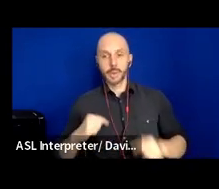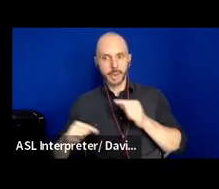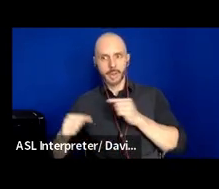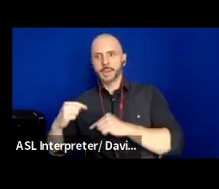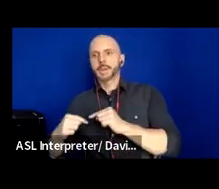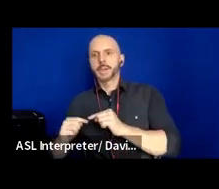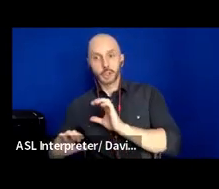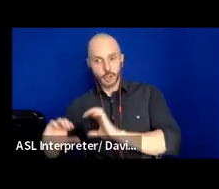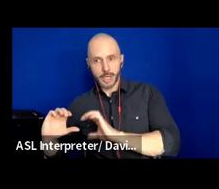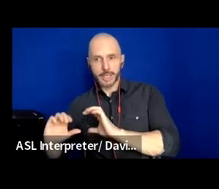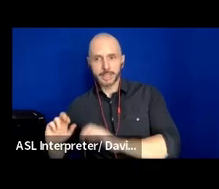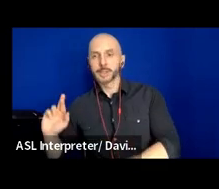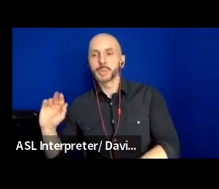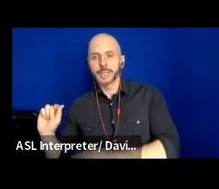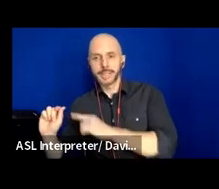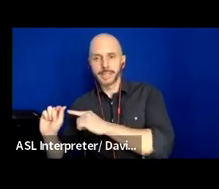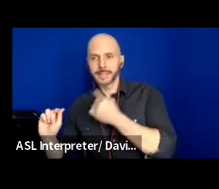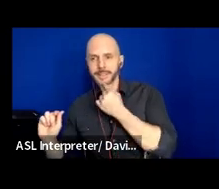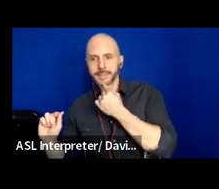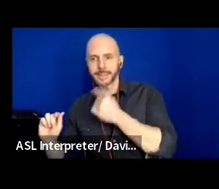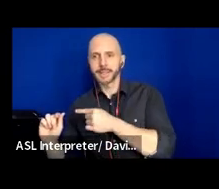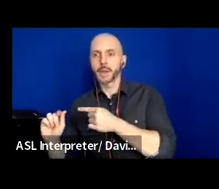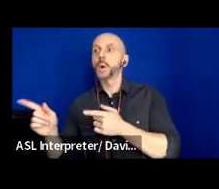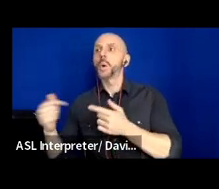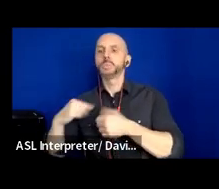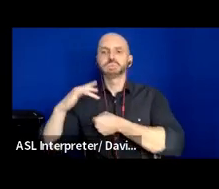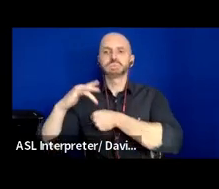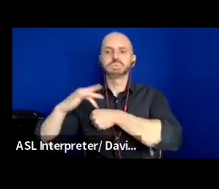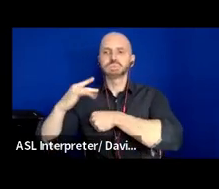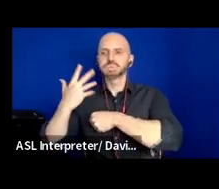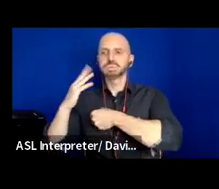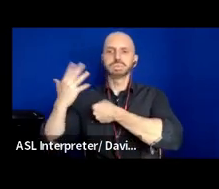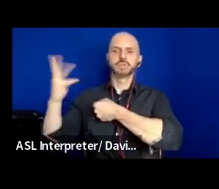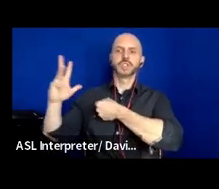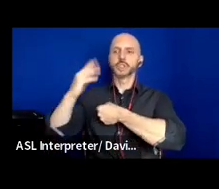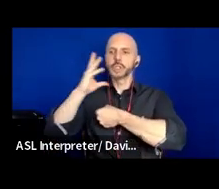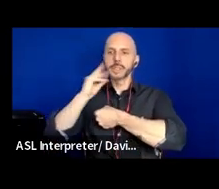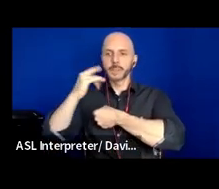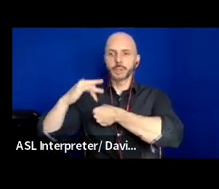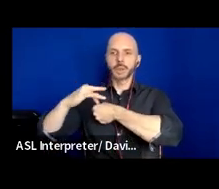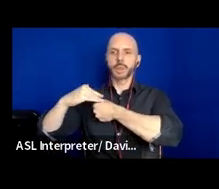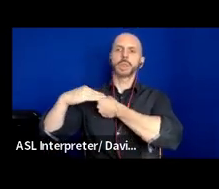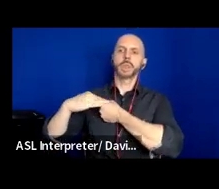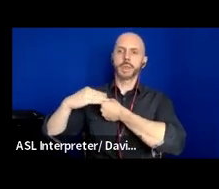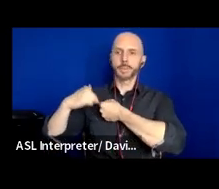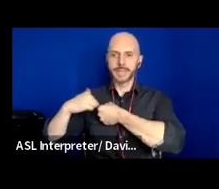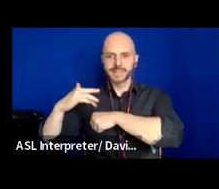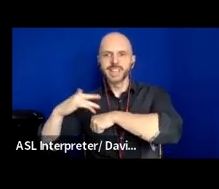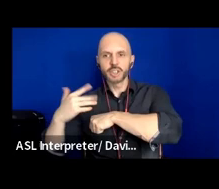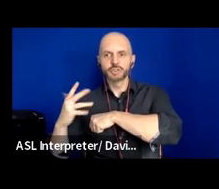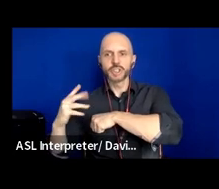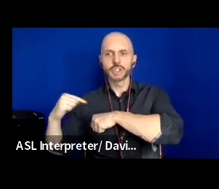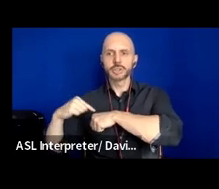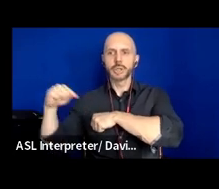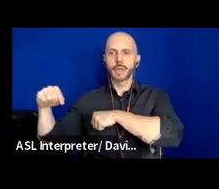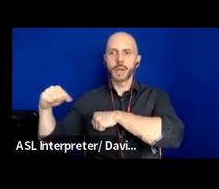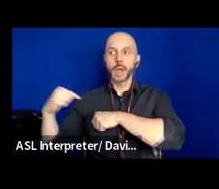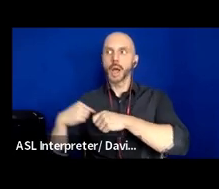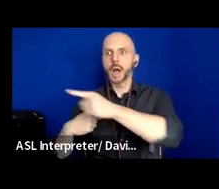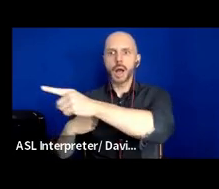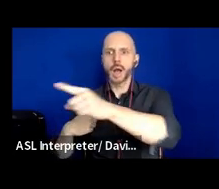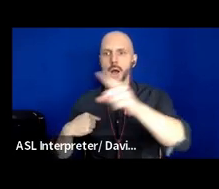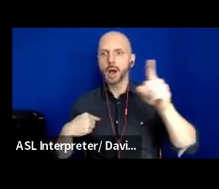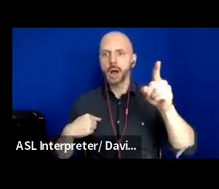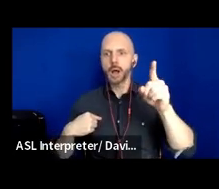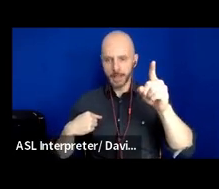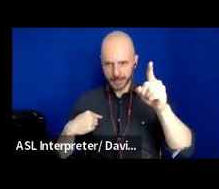ultimately, not accountable for the ways that you might also oppress others. Partly because I would say we're all, a friend of mine